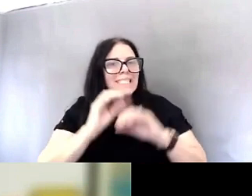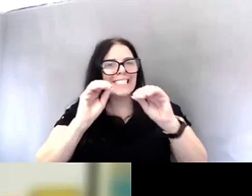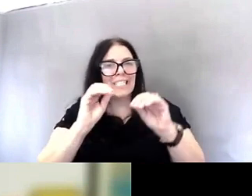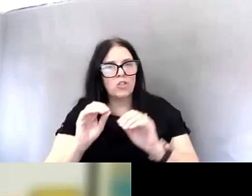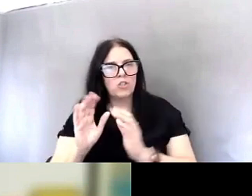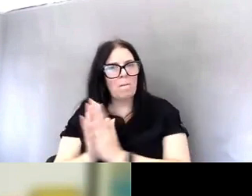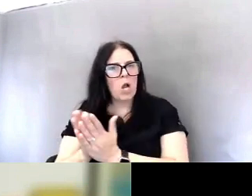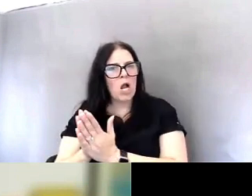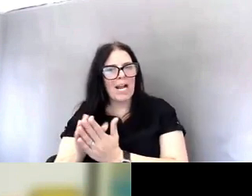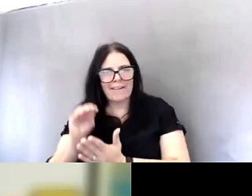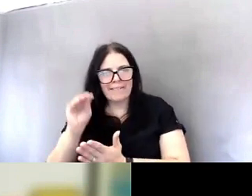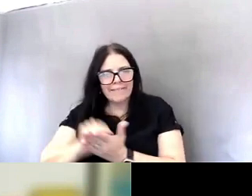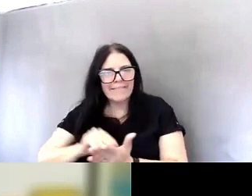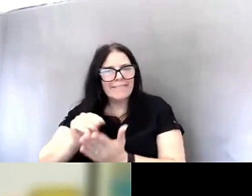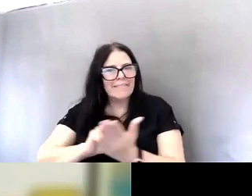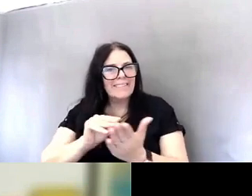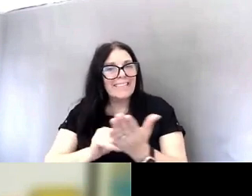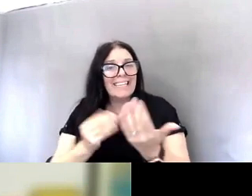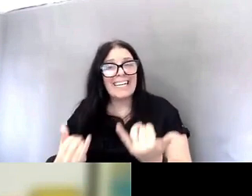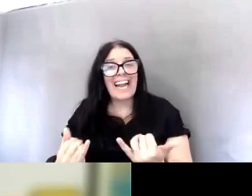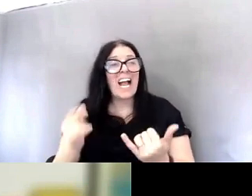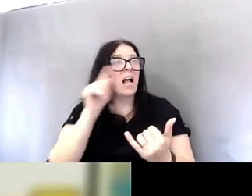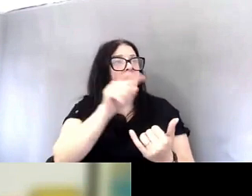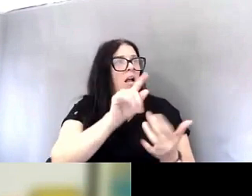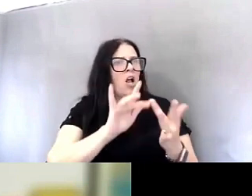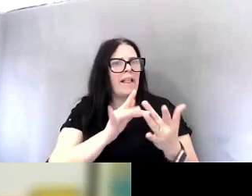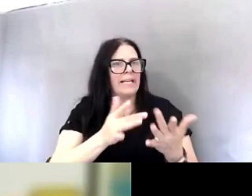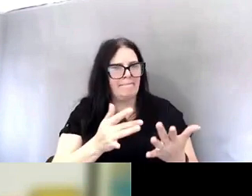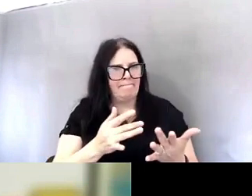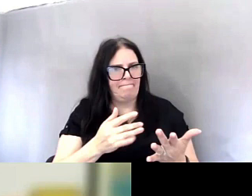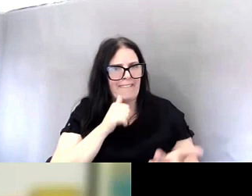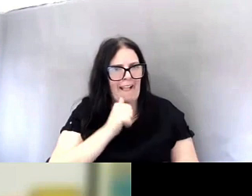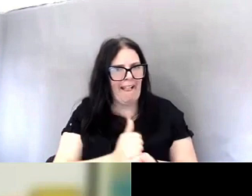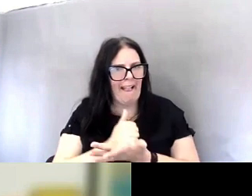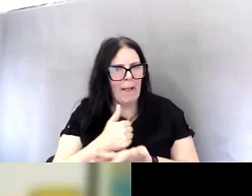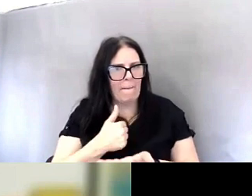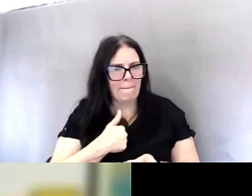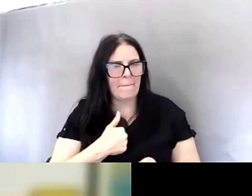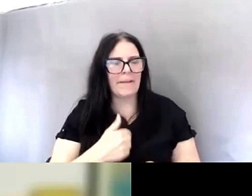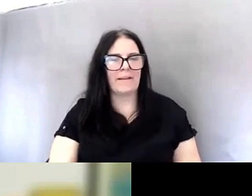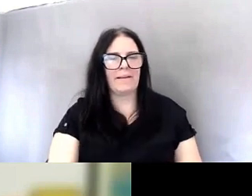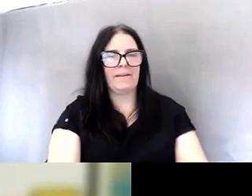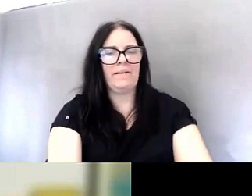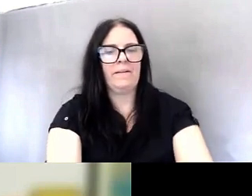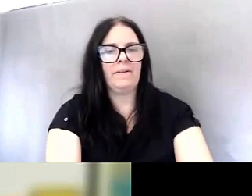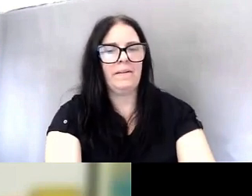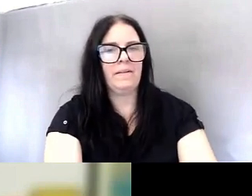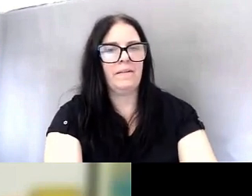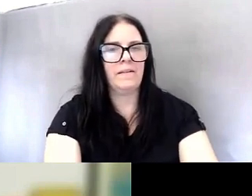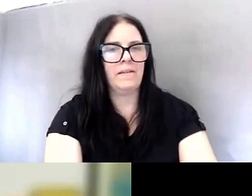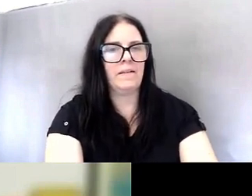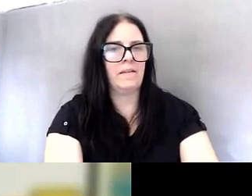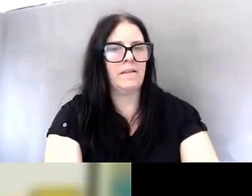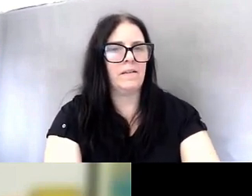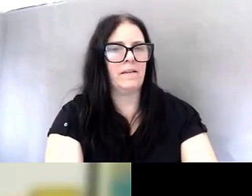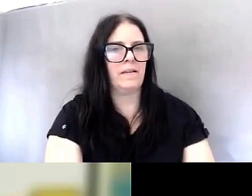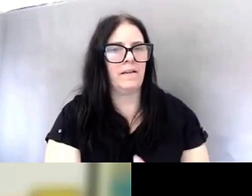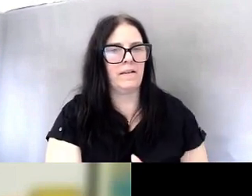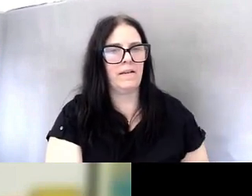weren't as useful either in hybrid settings. So what we heard